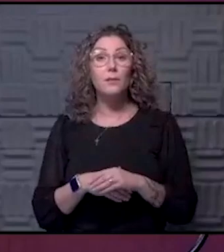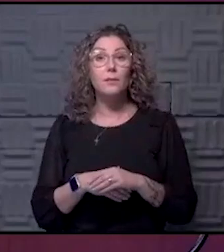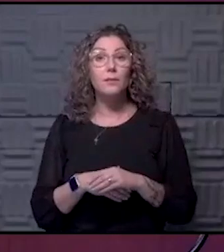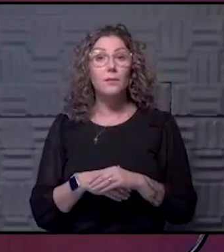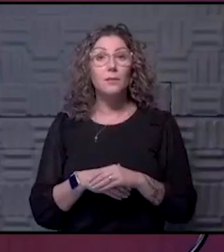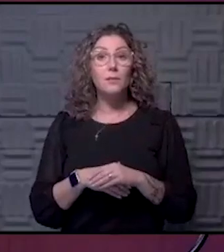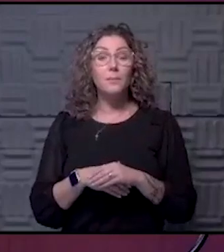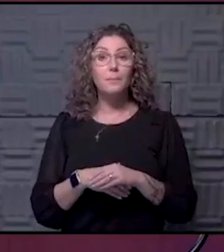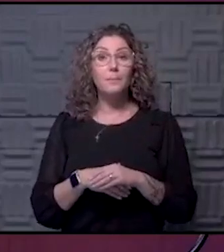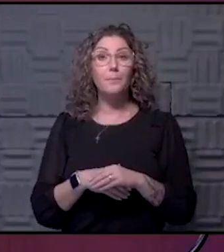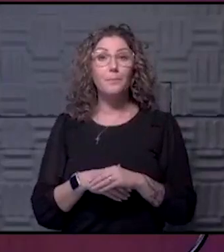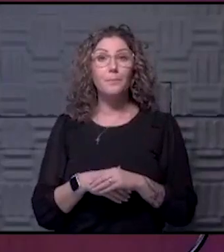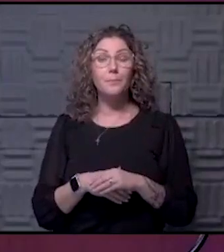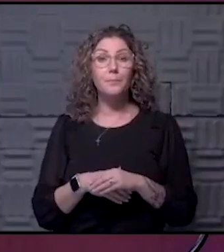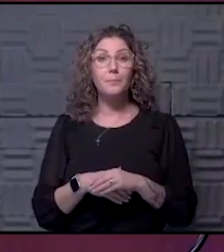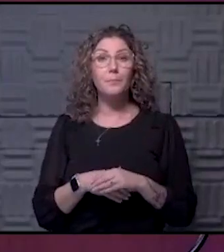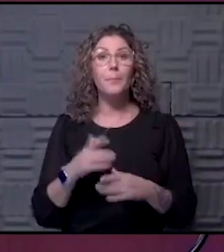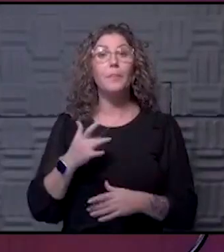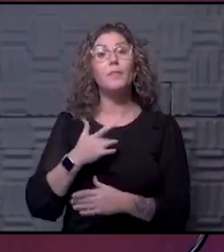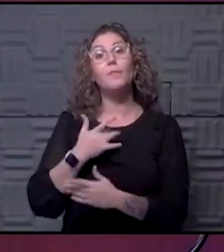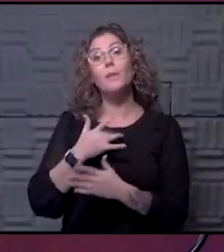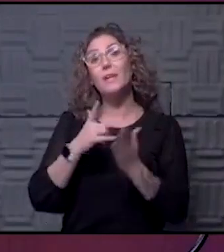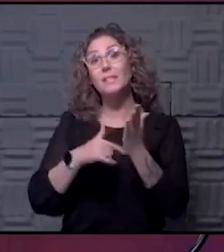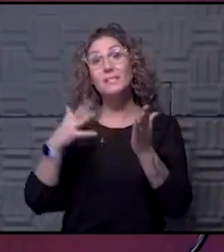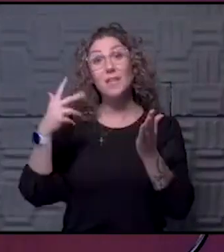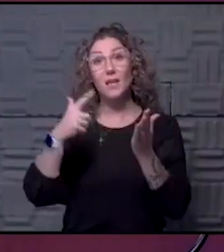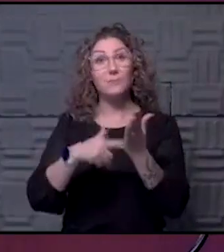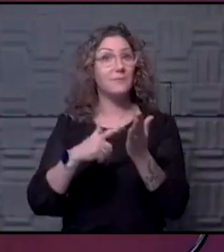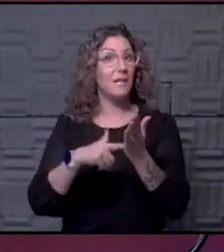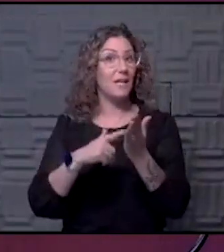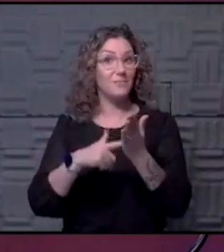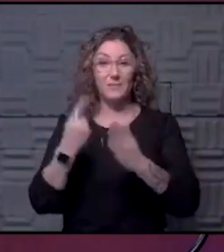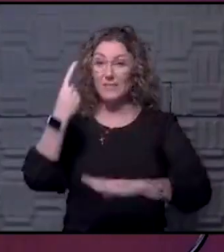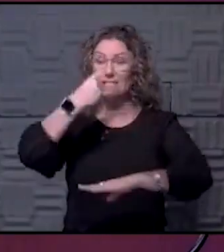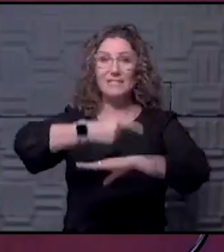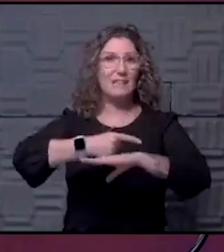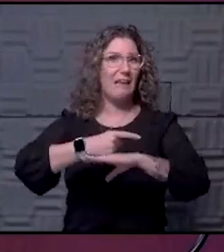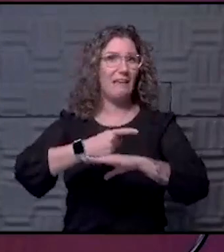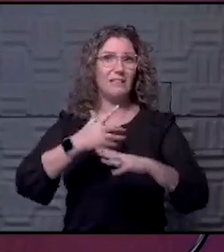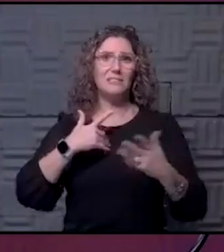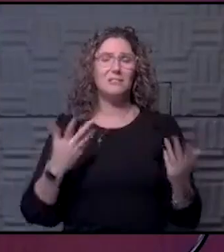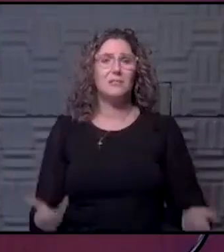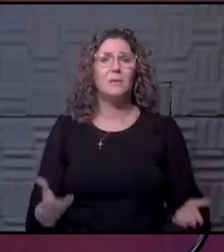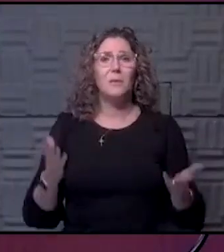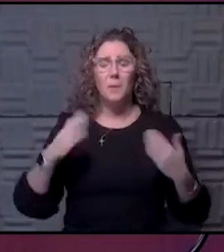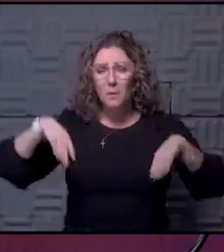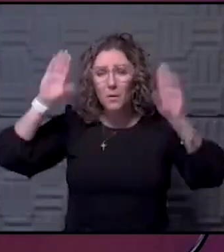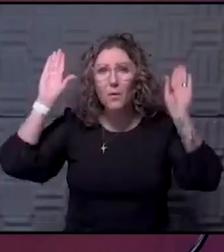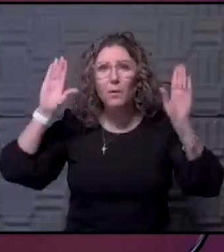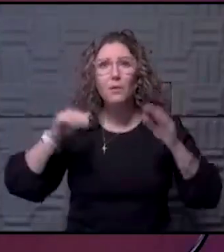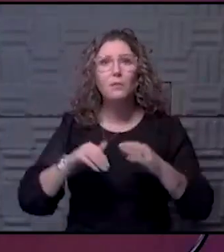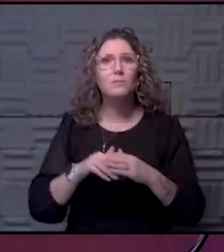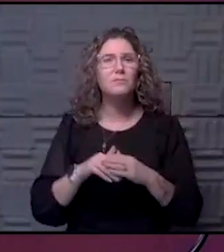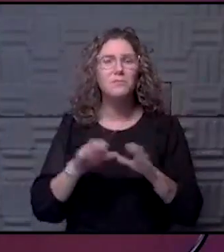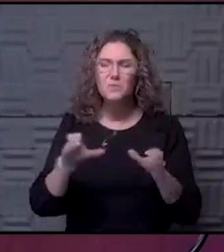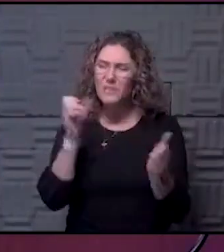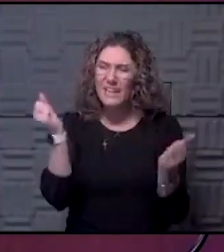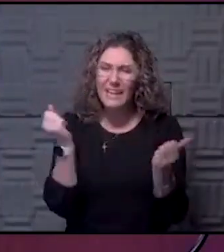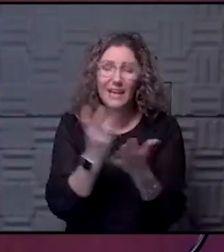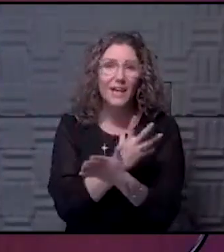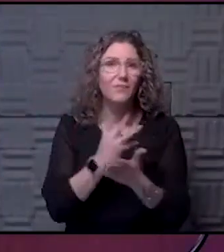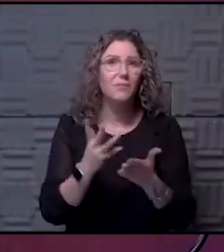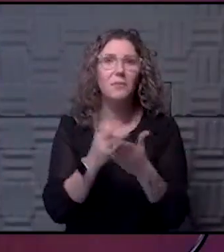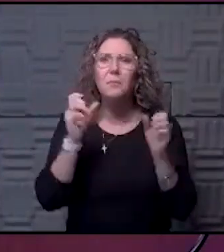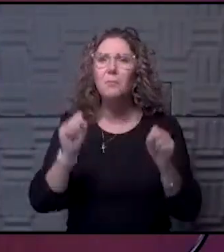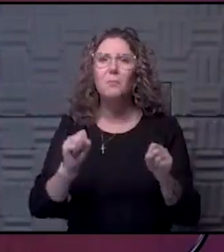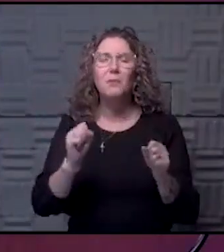feel. Sometimes you just, in the day, you feel so defeated because you're doing everything that you can and you're doing